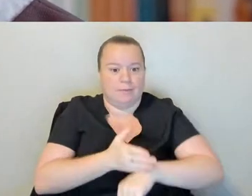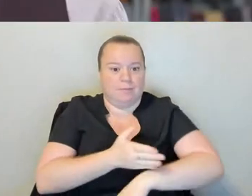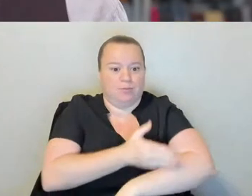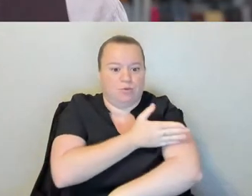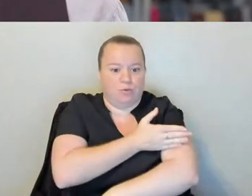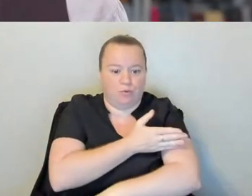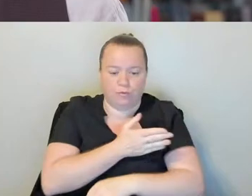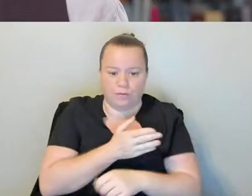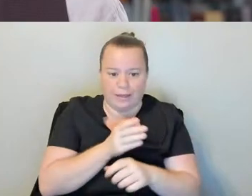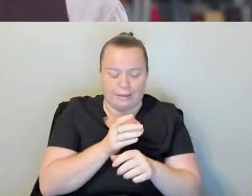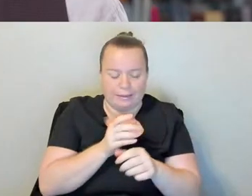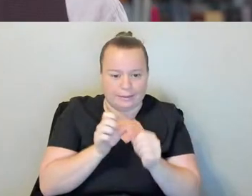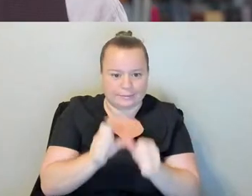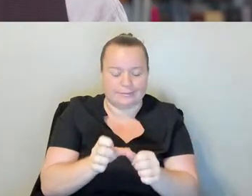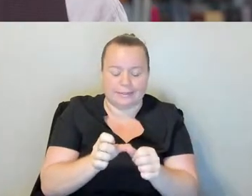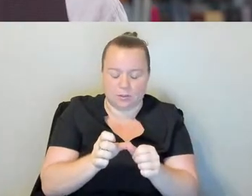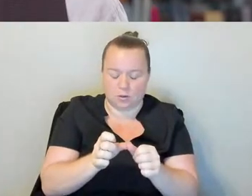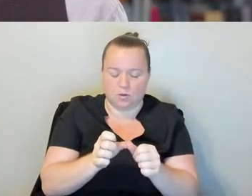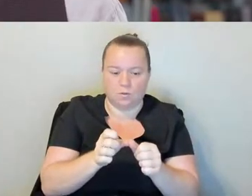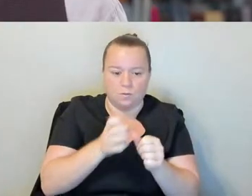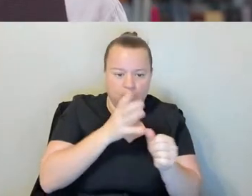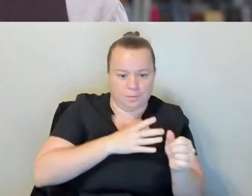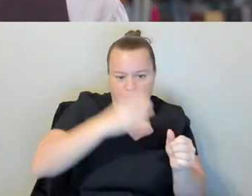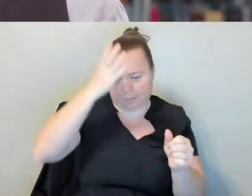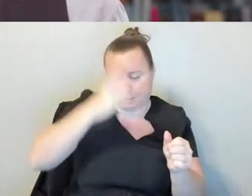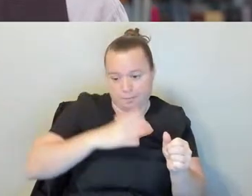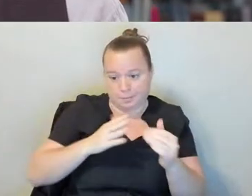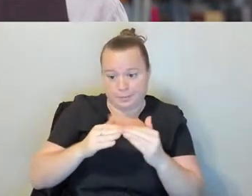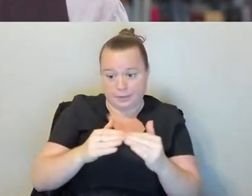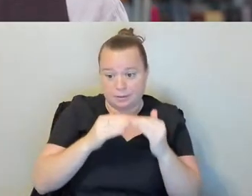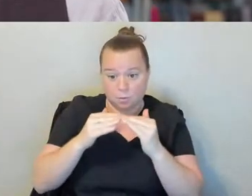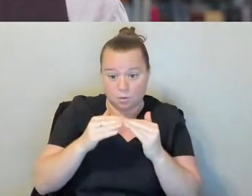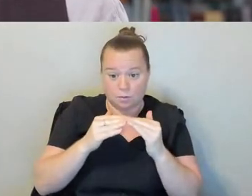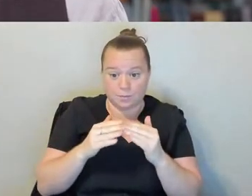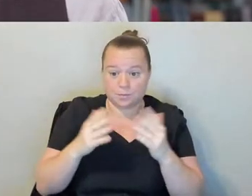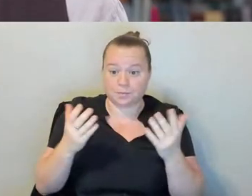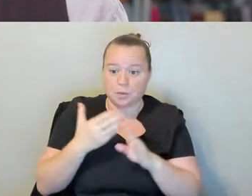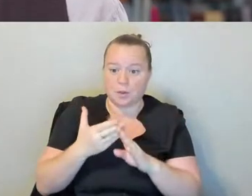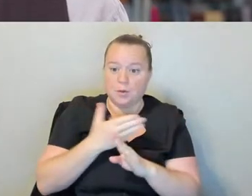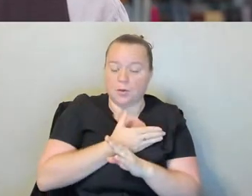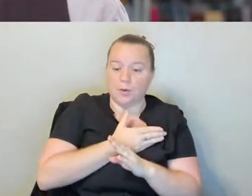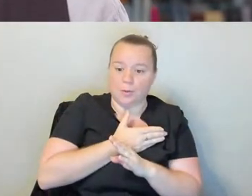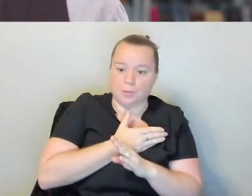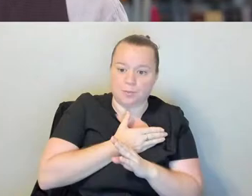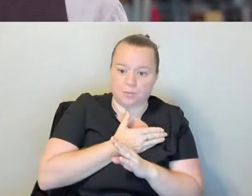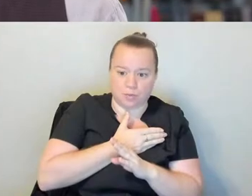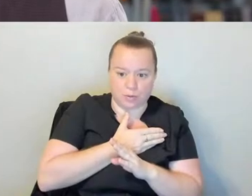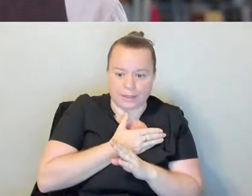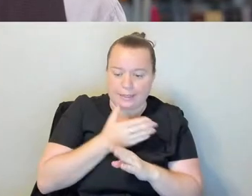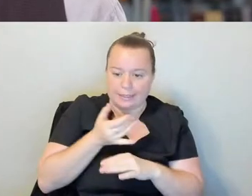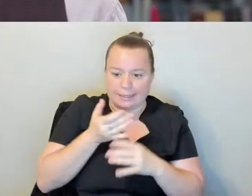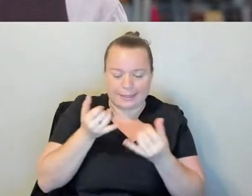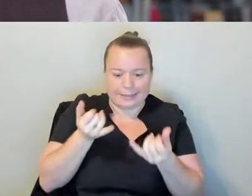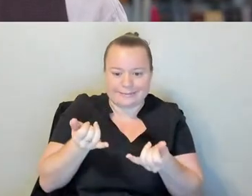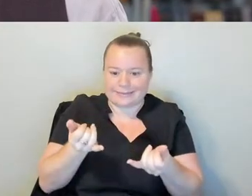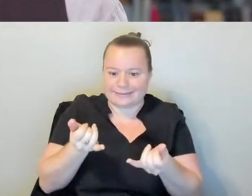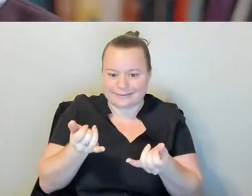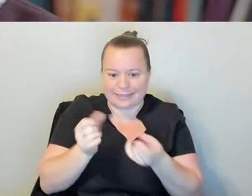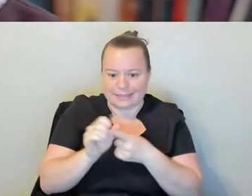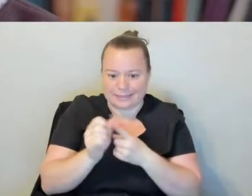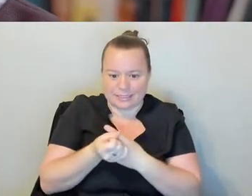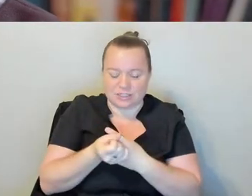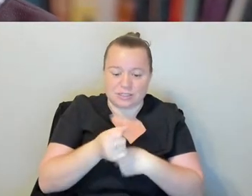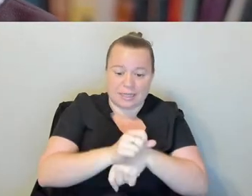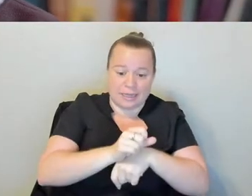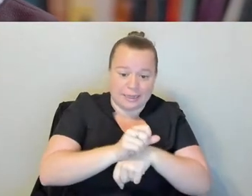equality? It's clear that pre-existing gender inequalities, such as in the labor market and in the provision of care,